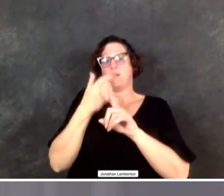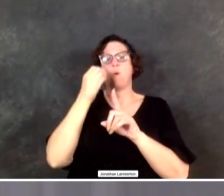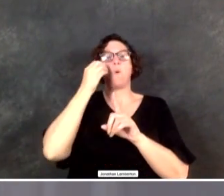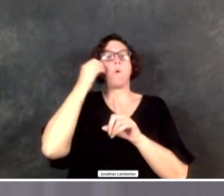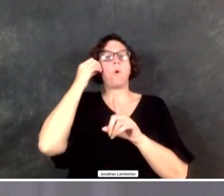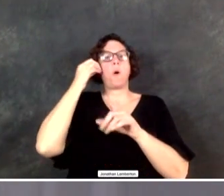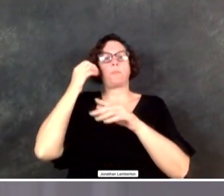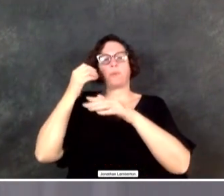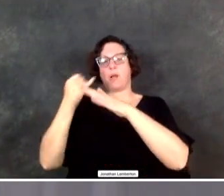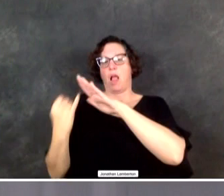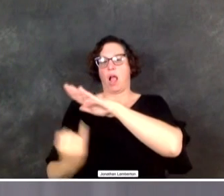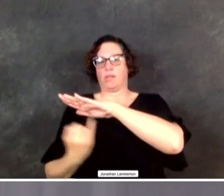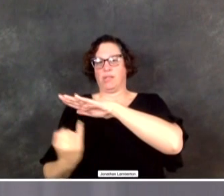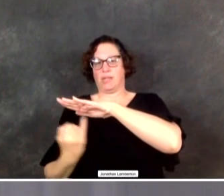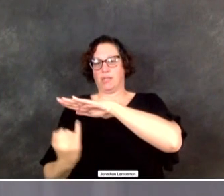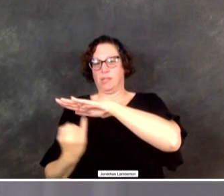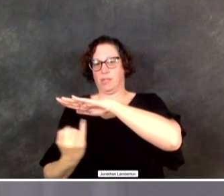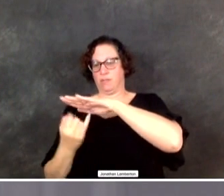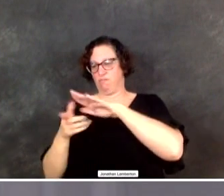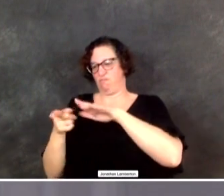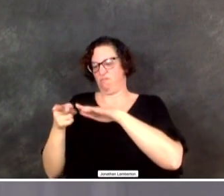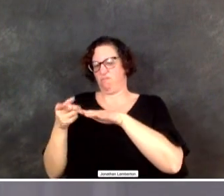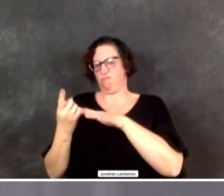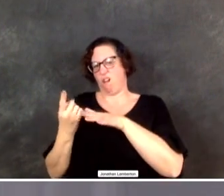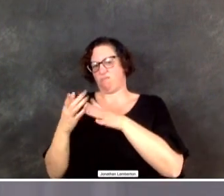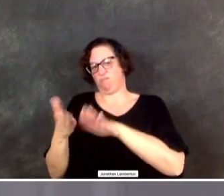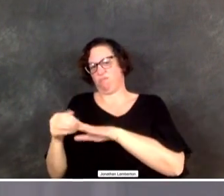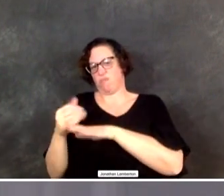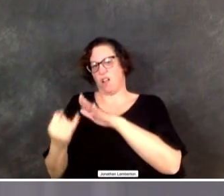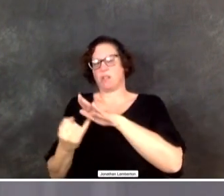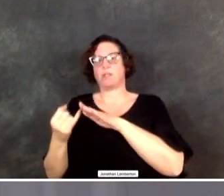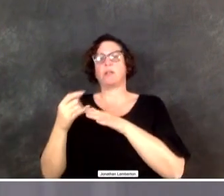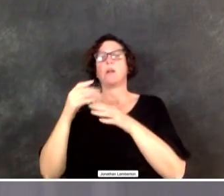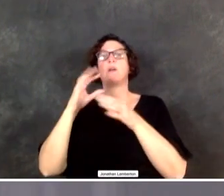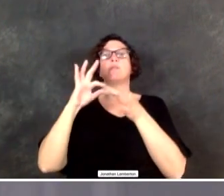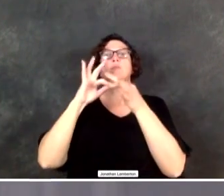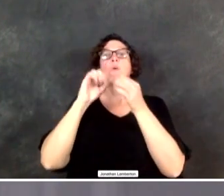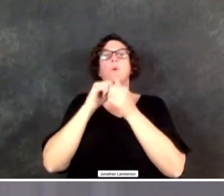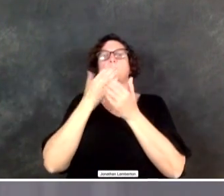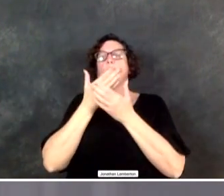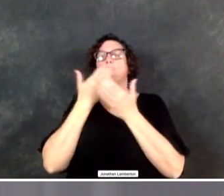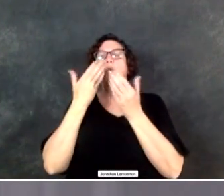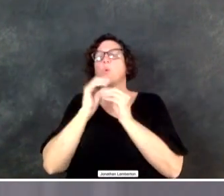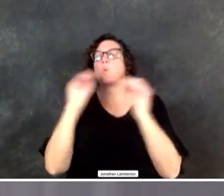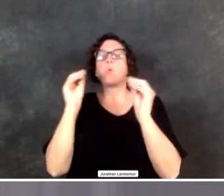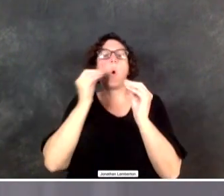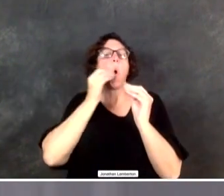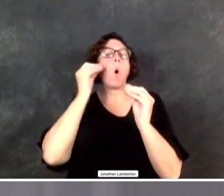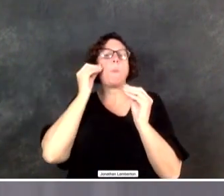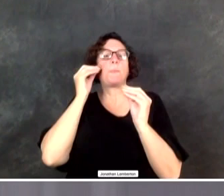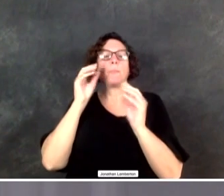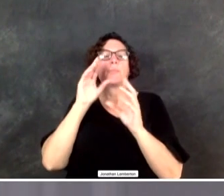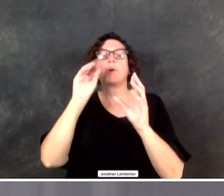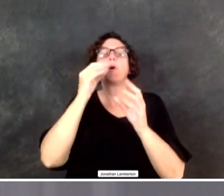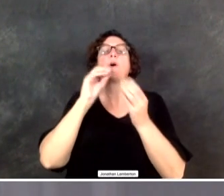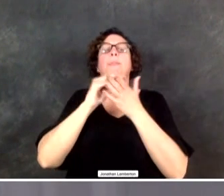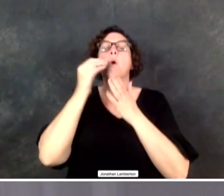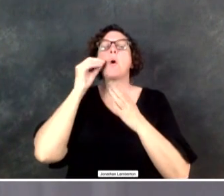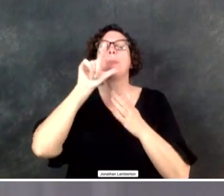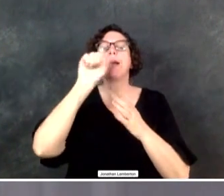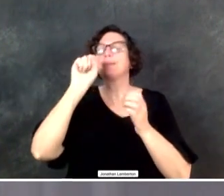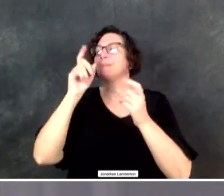in addition to the 20 people that passed away, and my heart goes out to them and their loved ones, there were